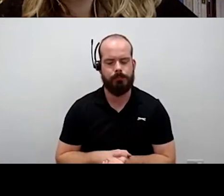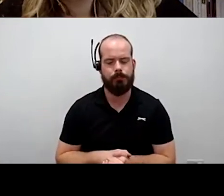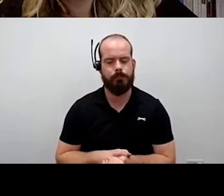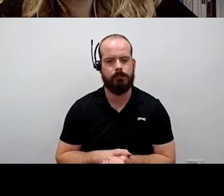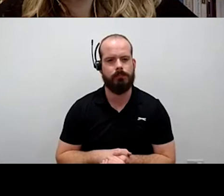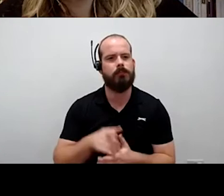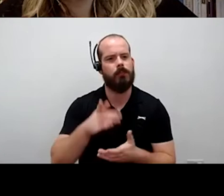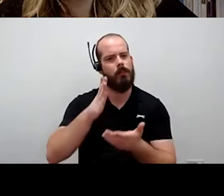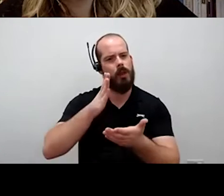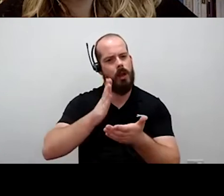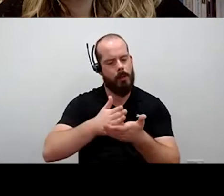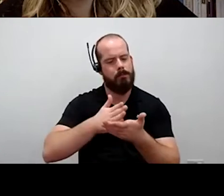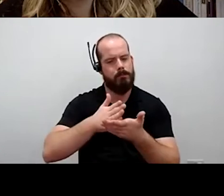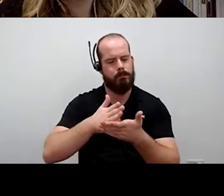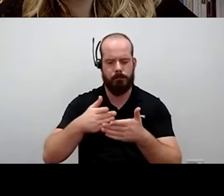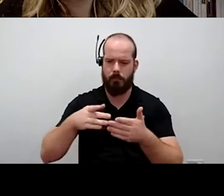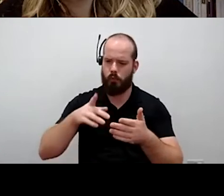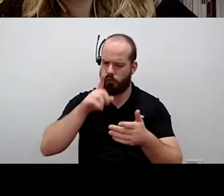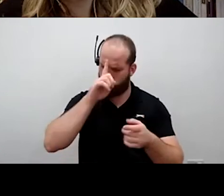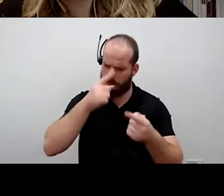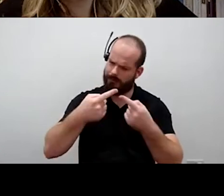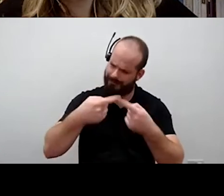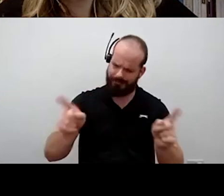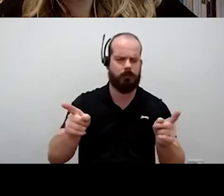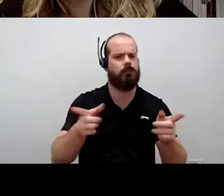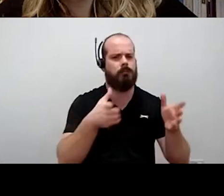That was a very different process in Germany. If you look